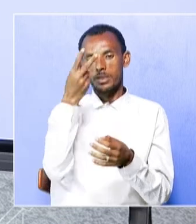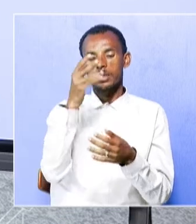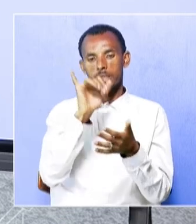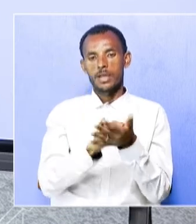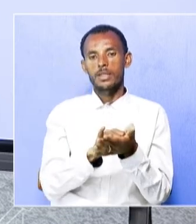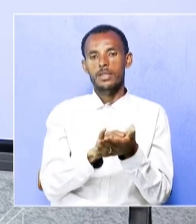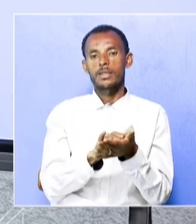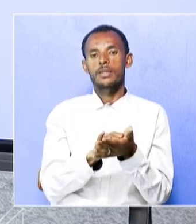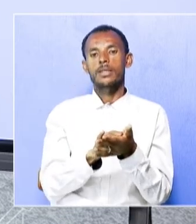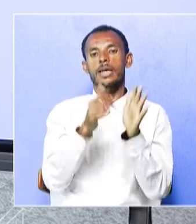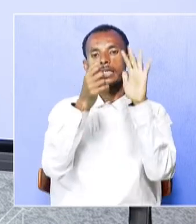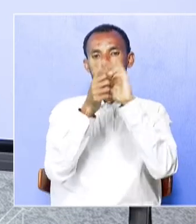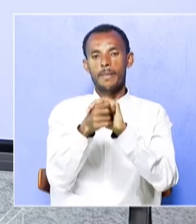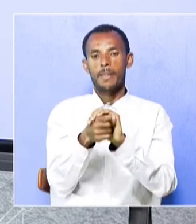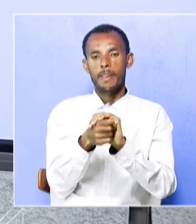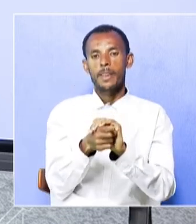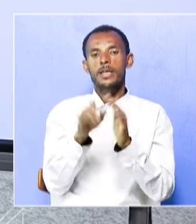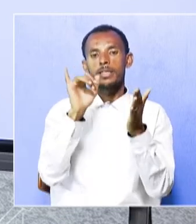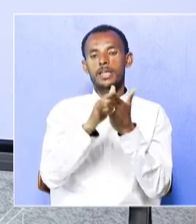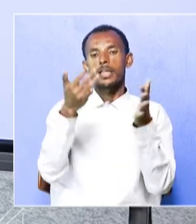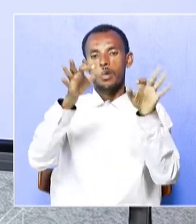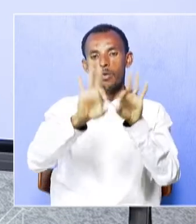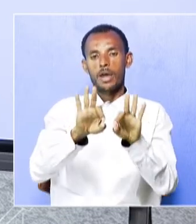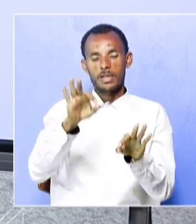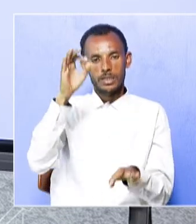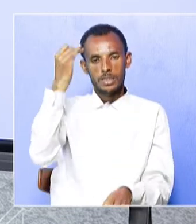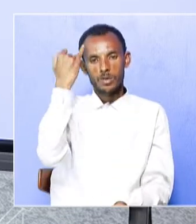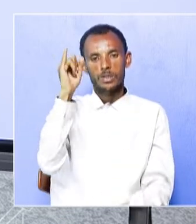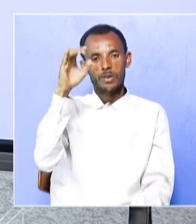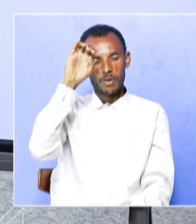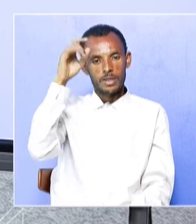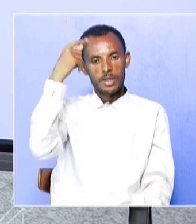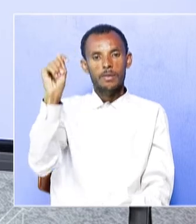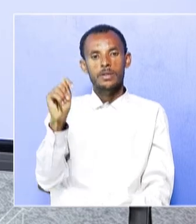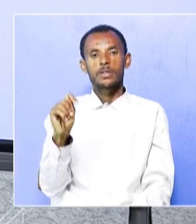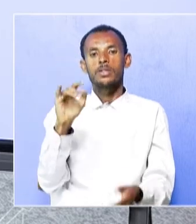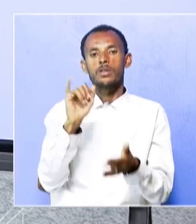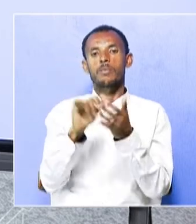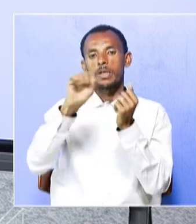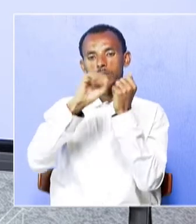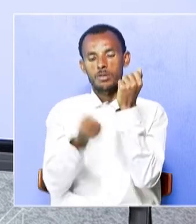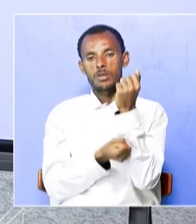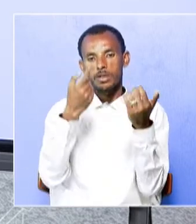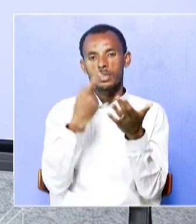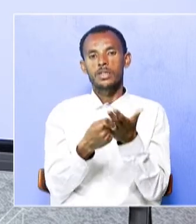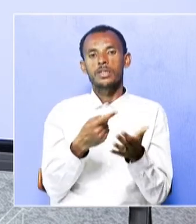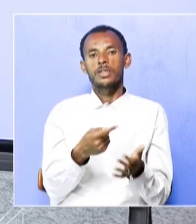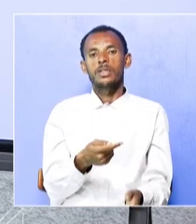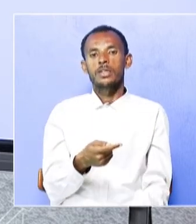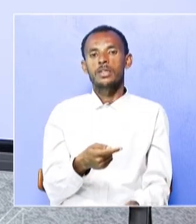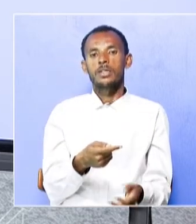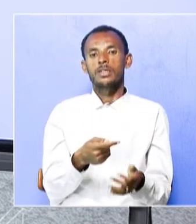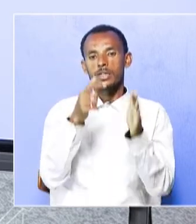seen examples that requires the concept of Euclid's theorem. So based on this,